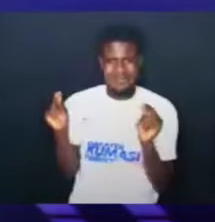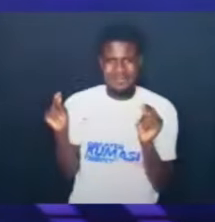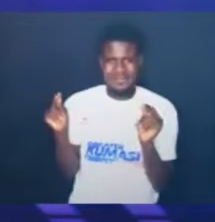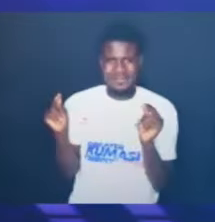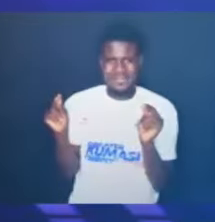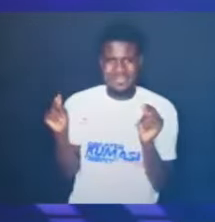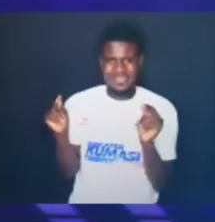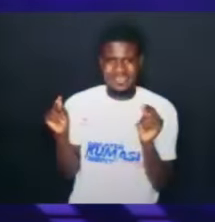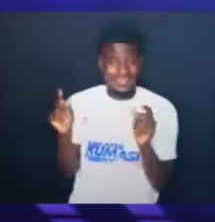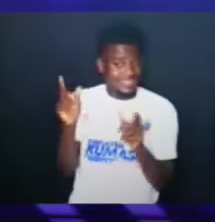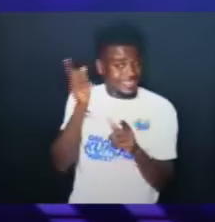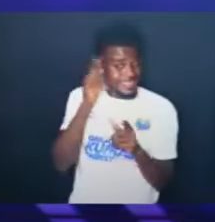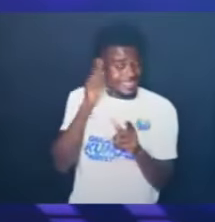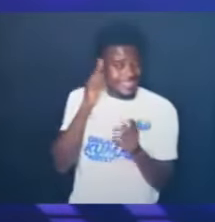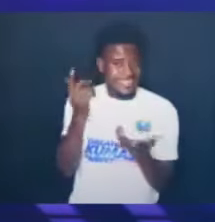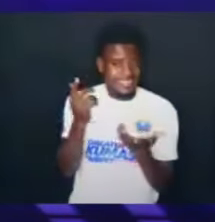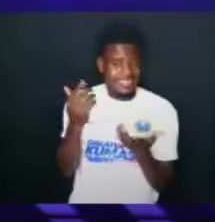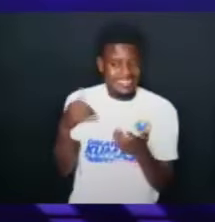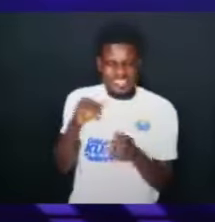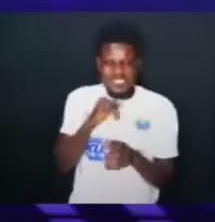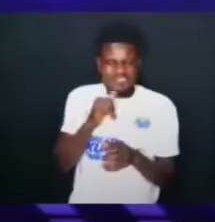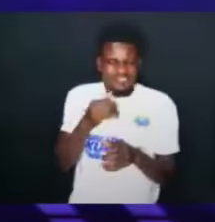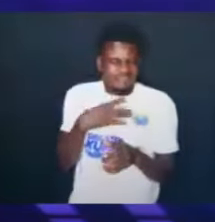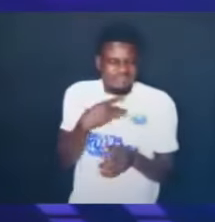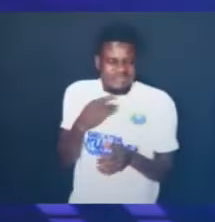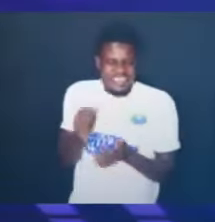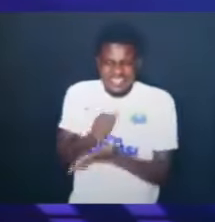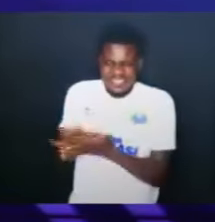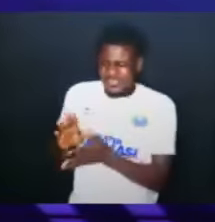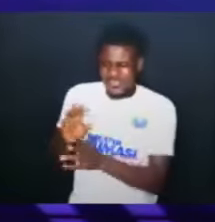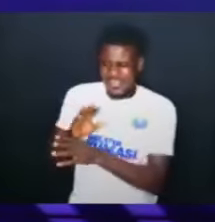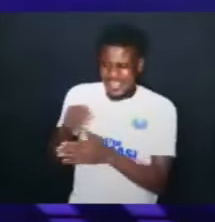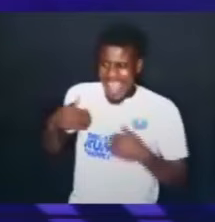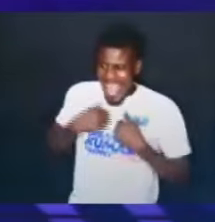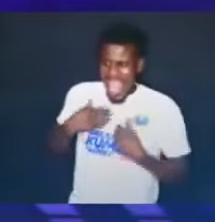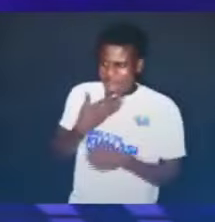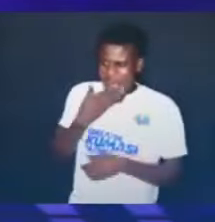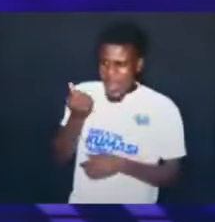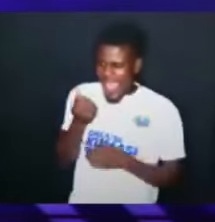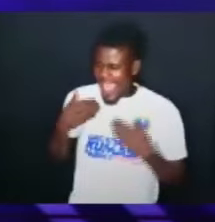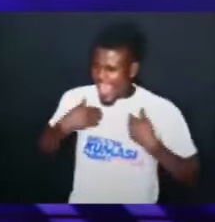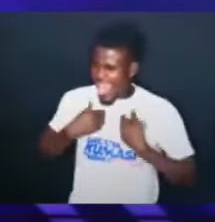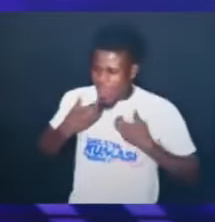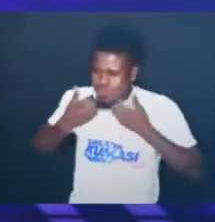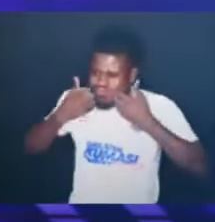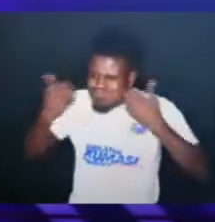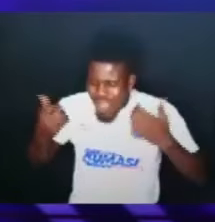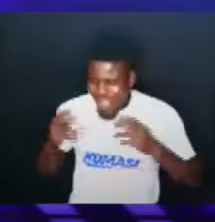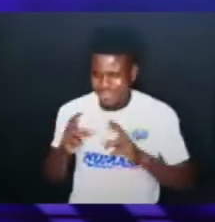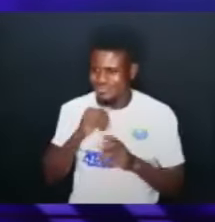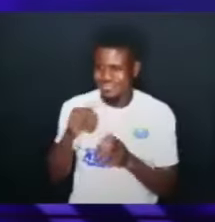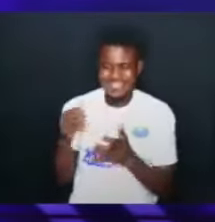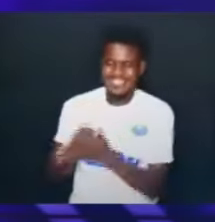they were unwilling, listen to that, to destroy completely. Yes. But everything that was